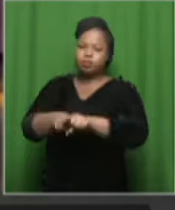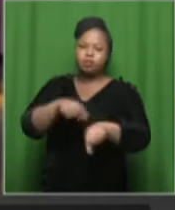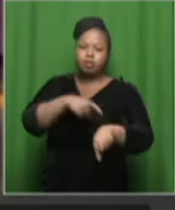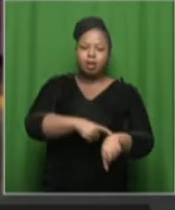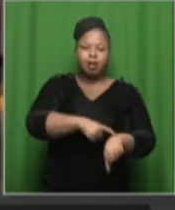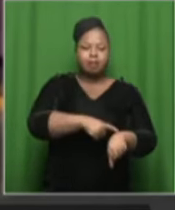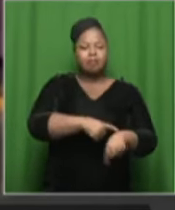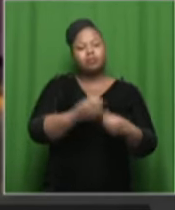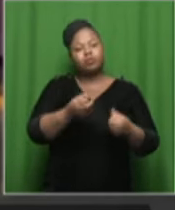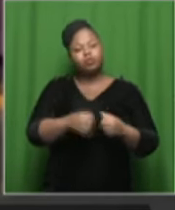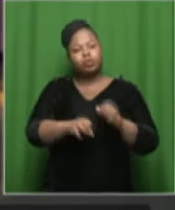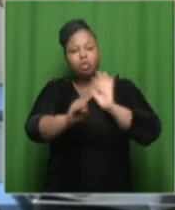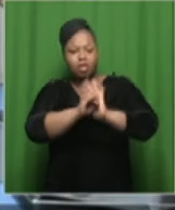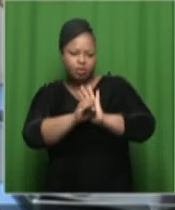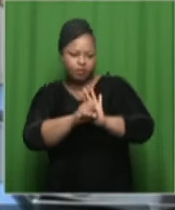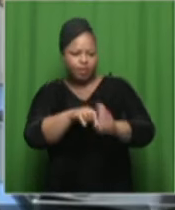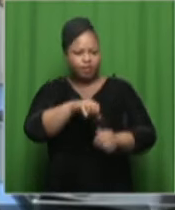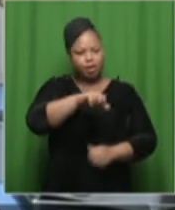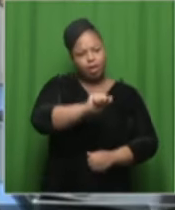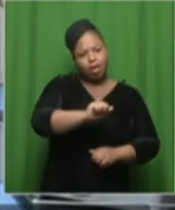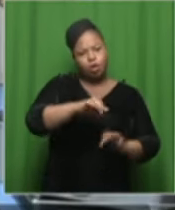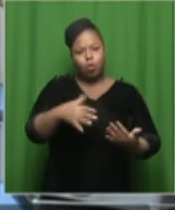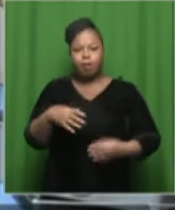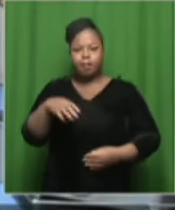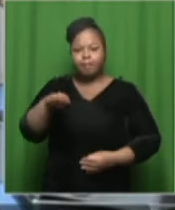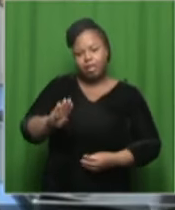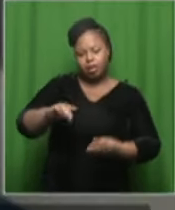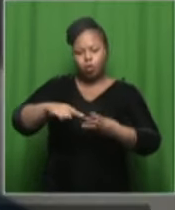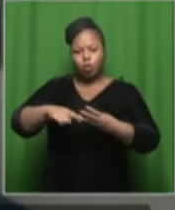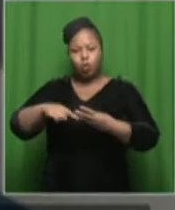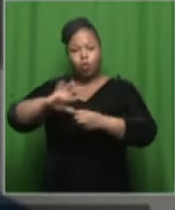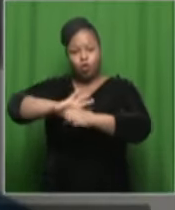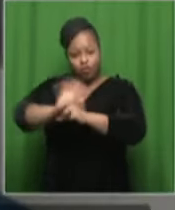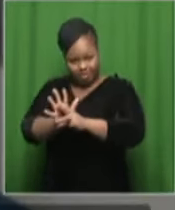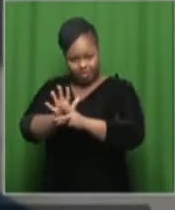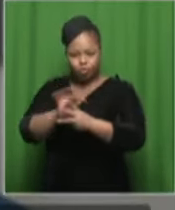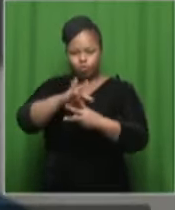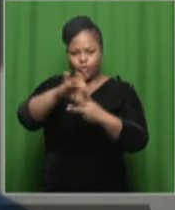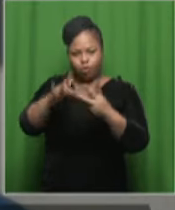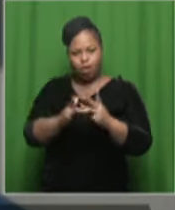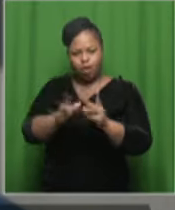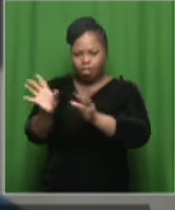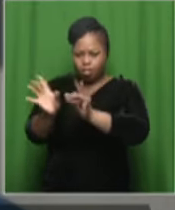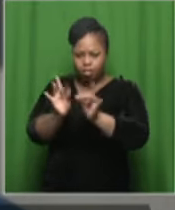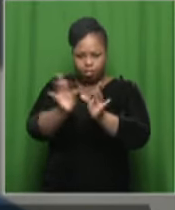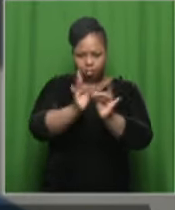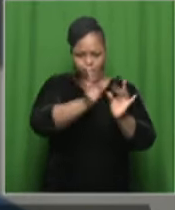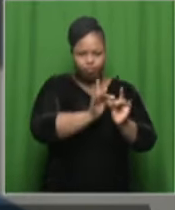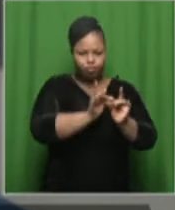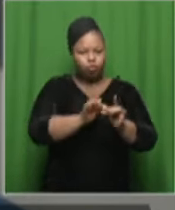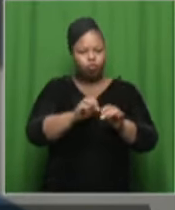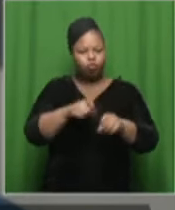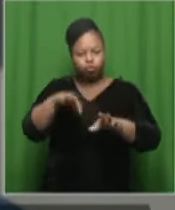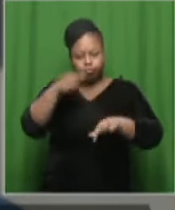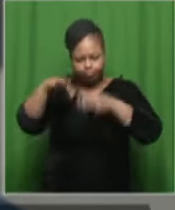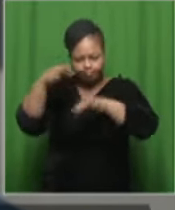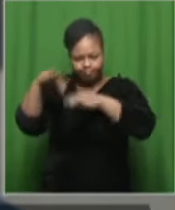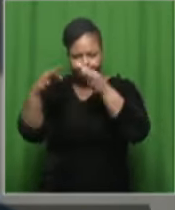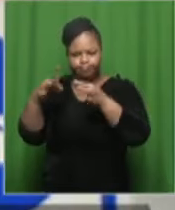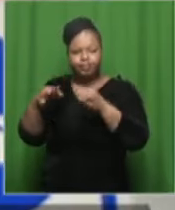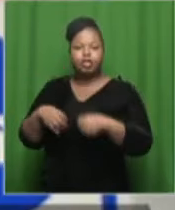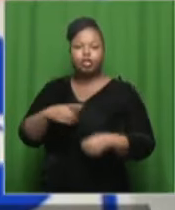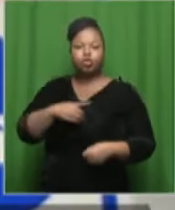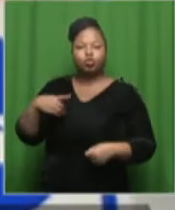this influenza A or B, or is this COVID? So that all gets combined now in one test, so that we can help the doctors